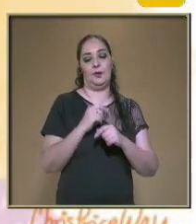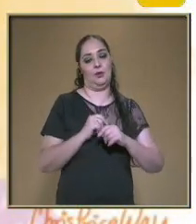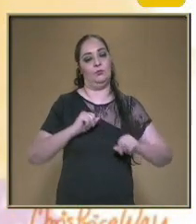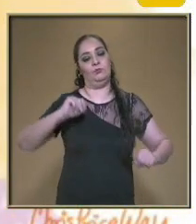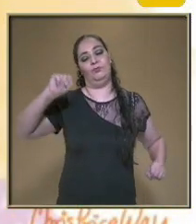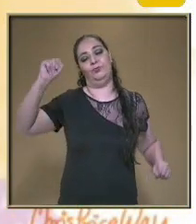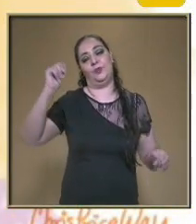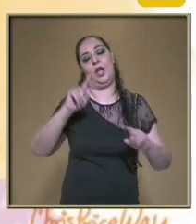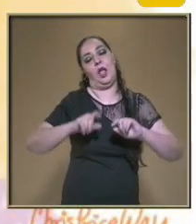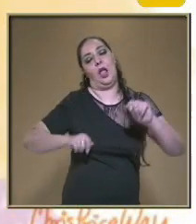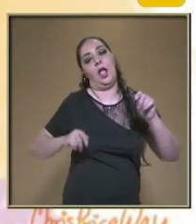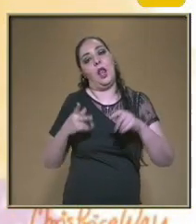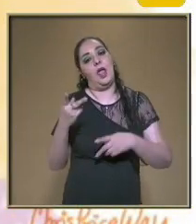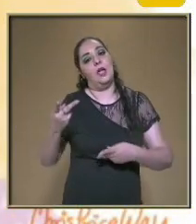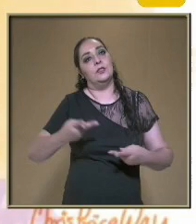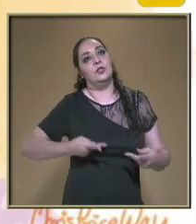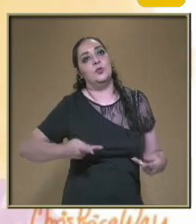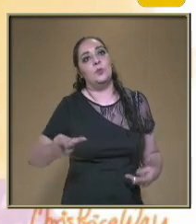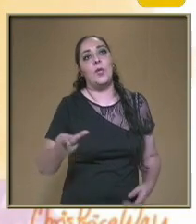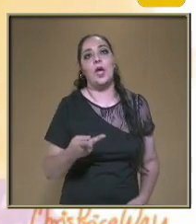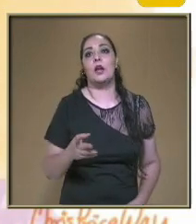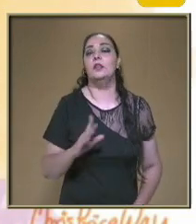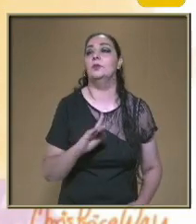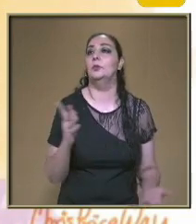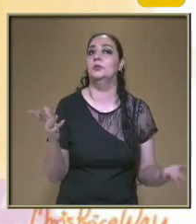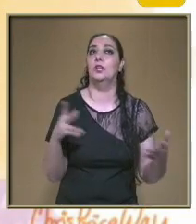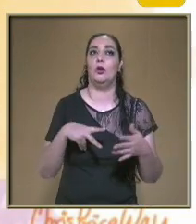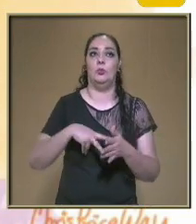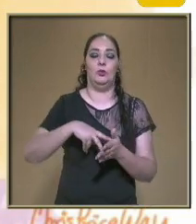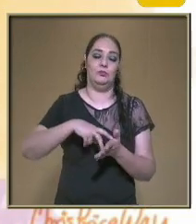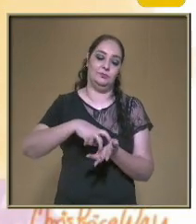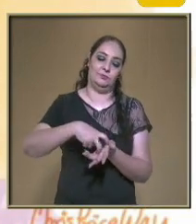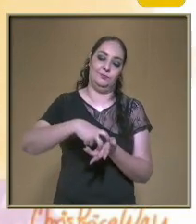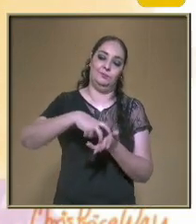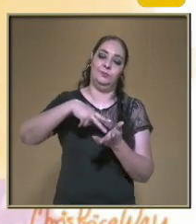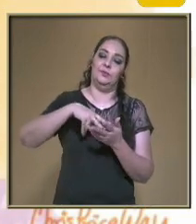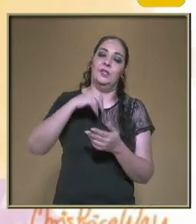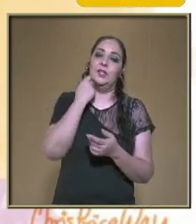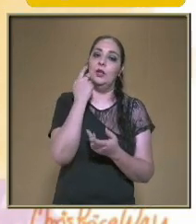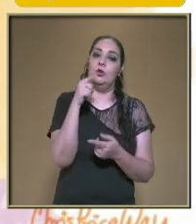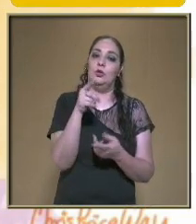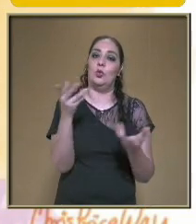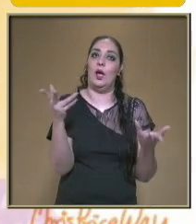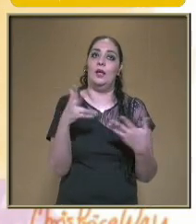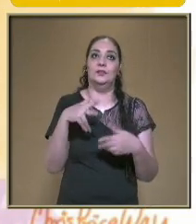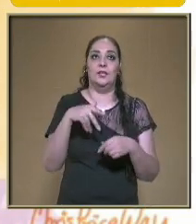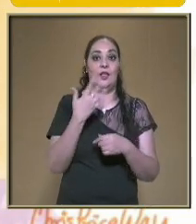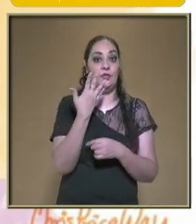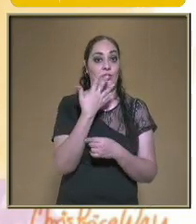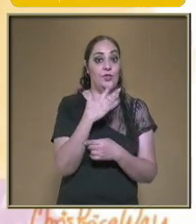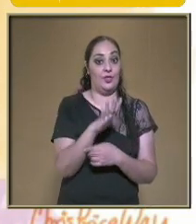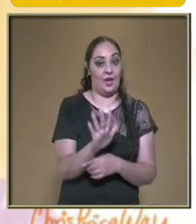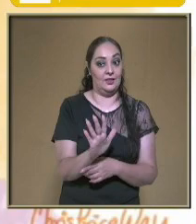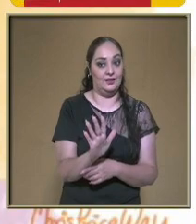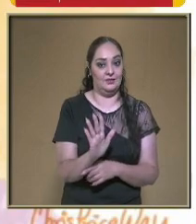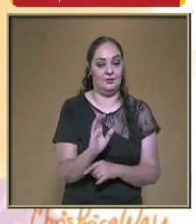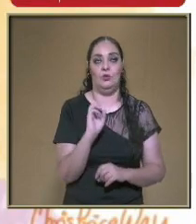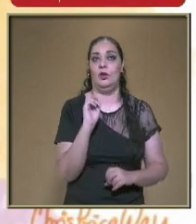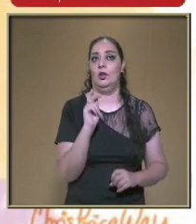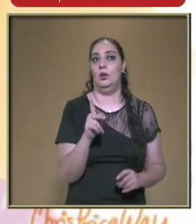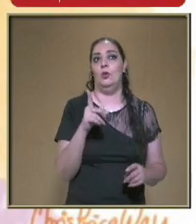your legs. We are going to be making squats, and I want you to do 10 squats. So,